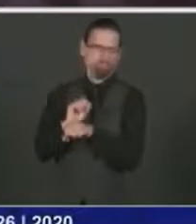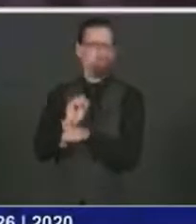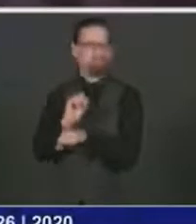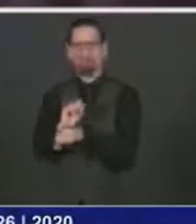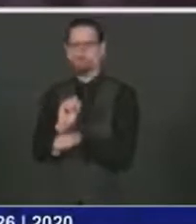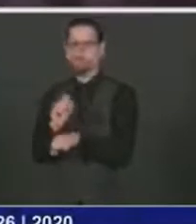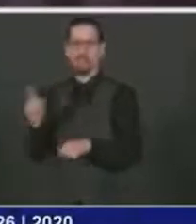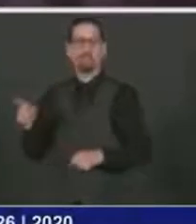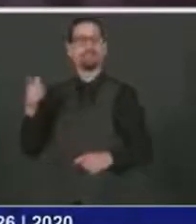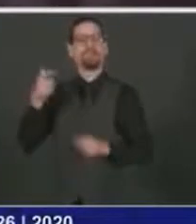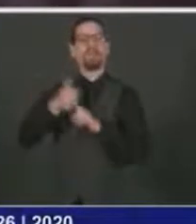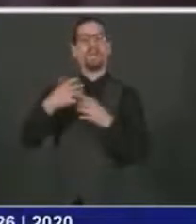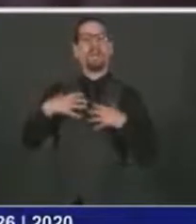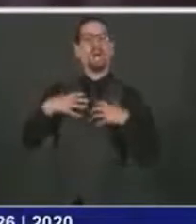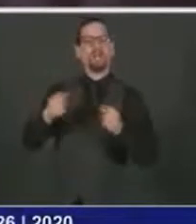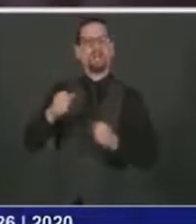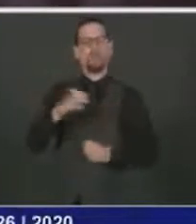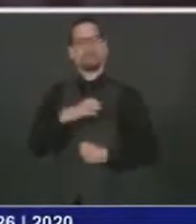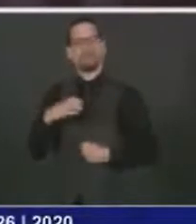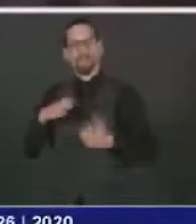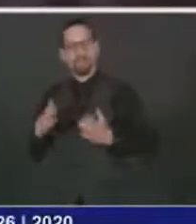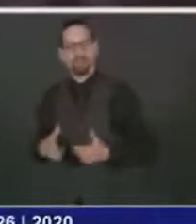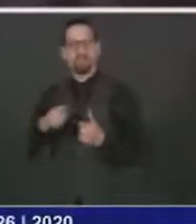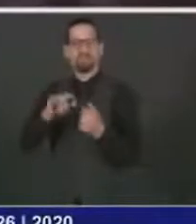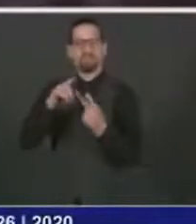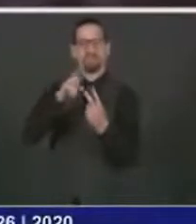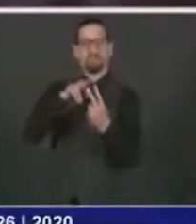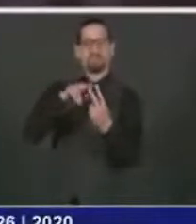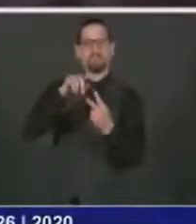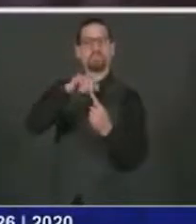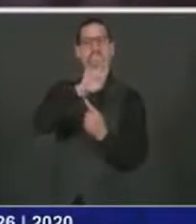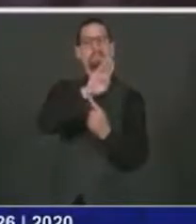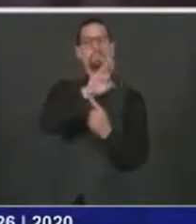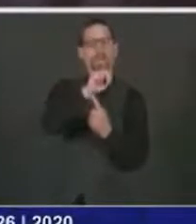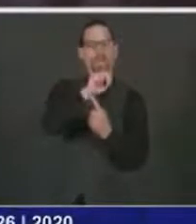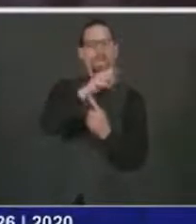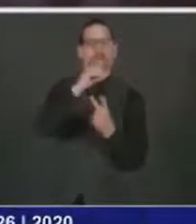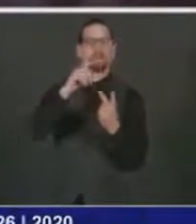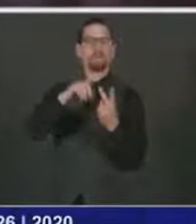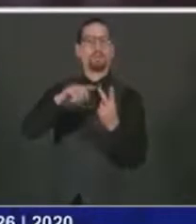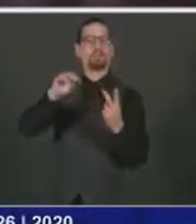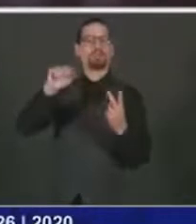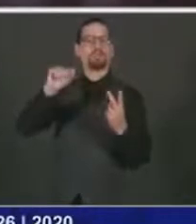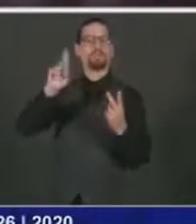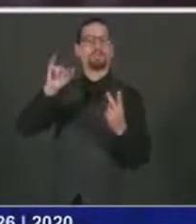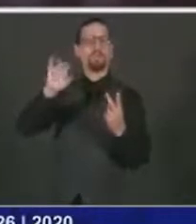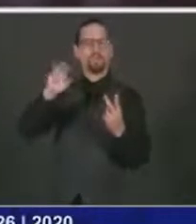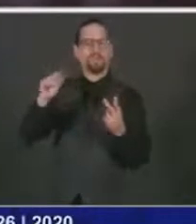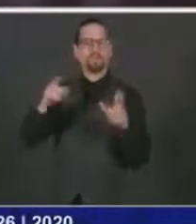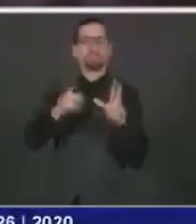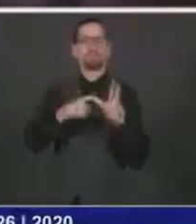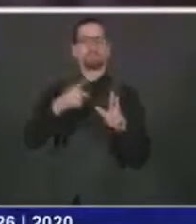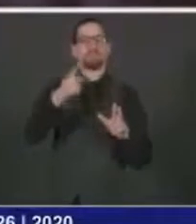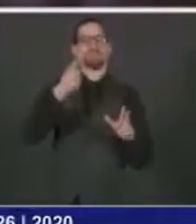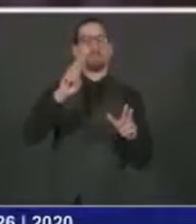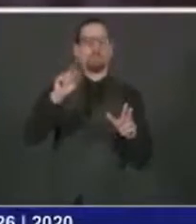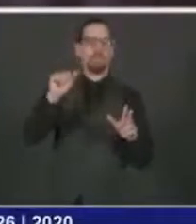Marie and Ben and Dr. Alexander Scott have convened the group of pediatricians many times over the past month,